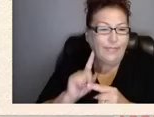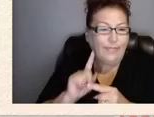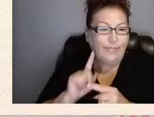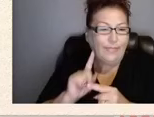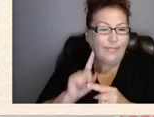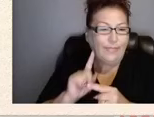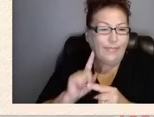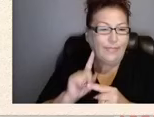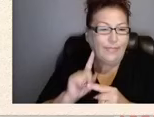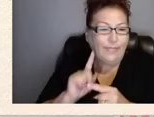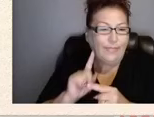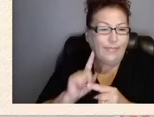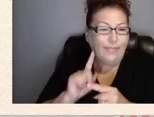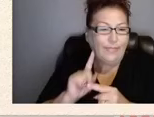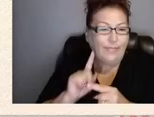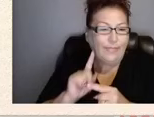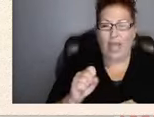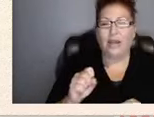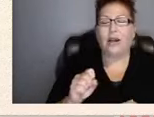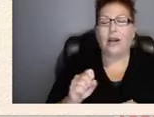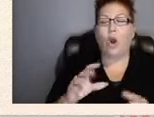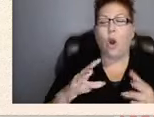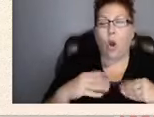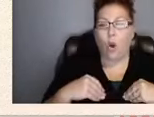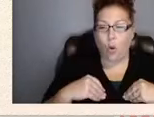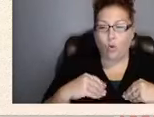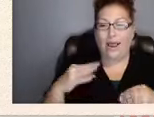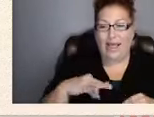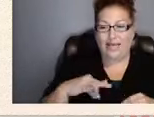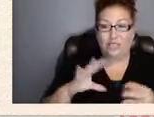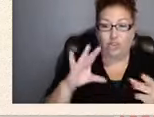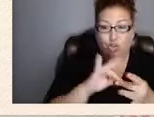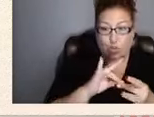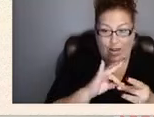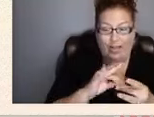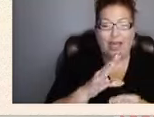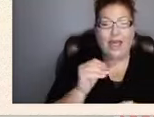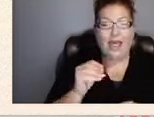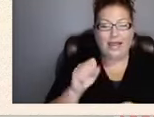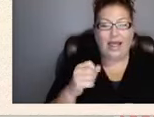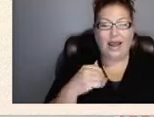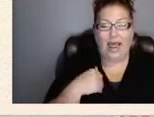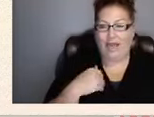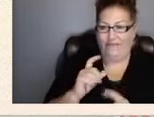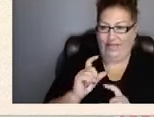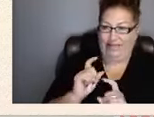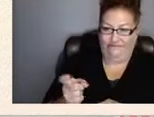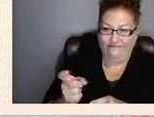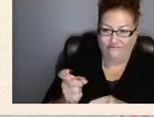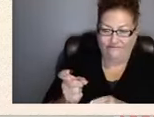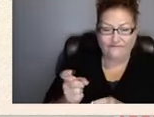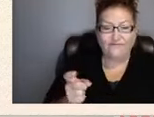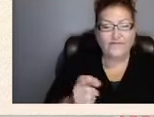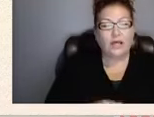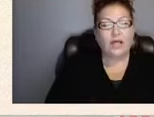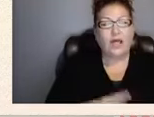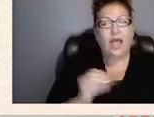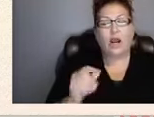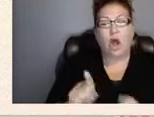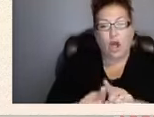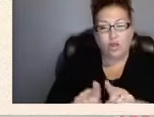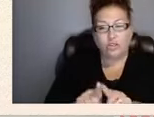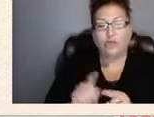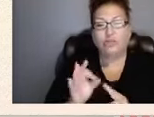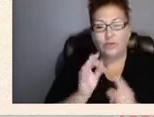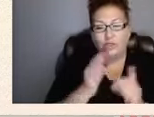also own assets jointly. We can have outright gifts. And then also in special needs planning,